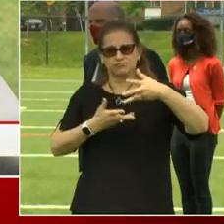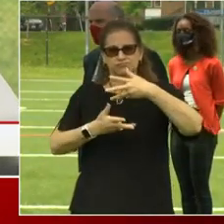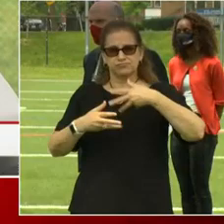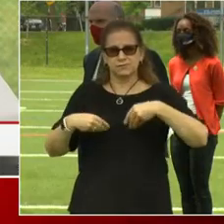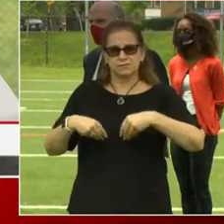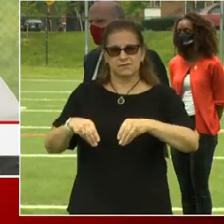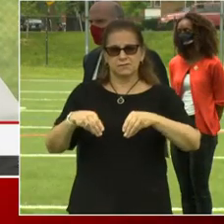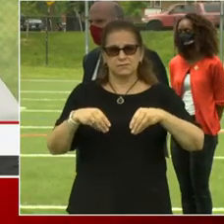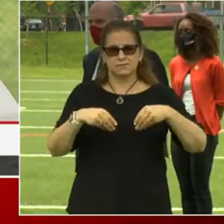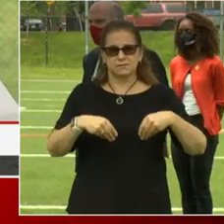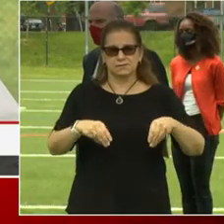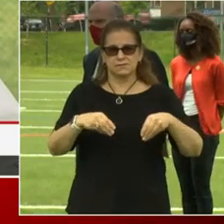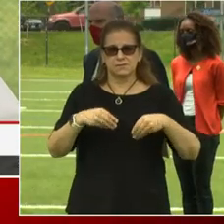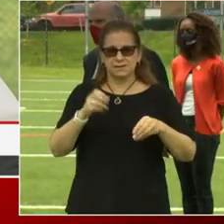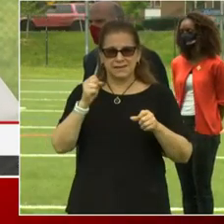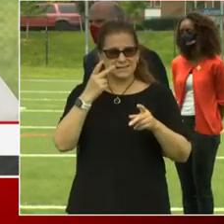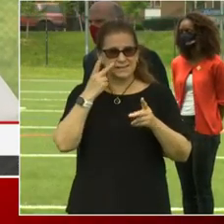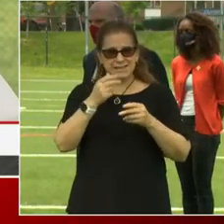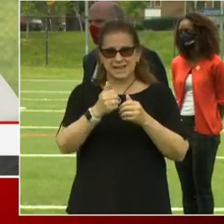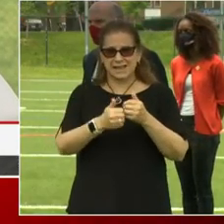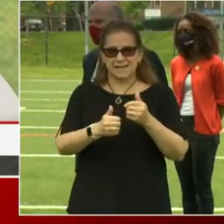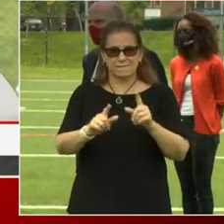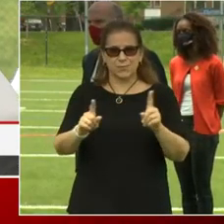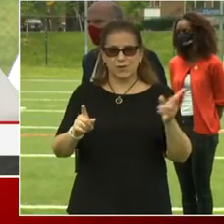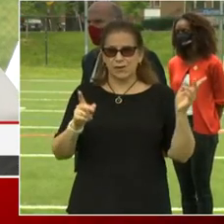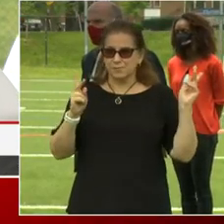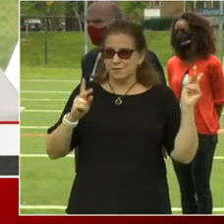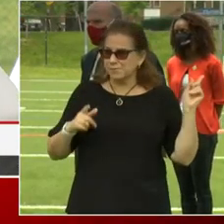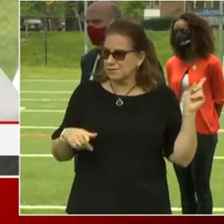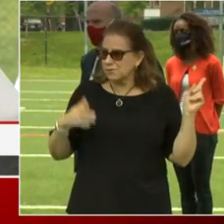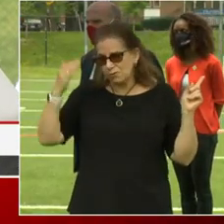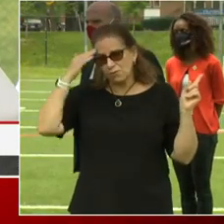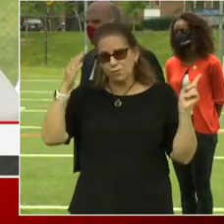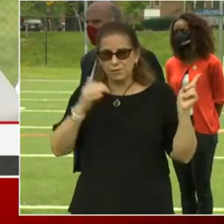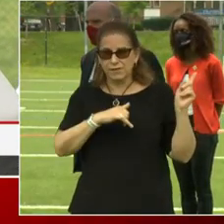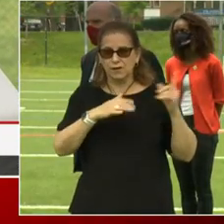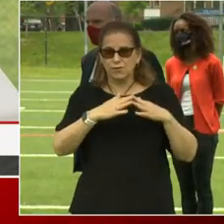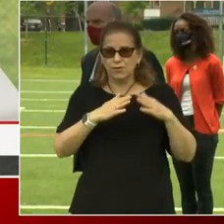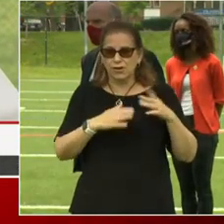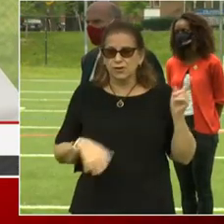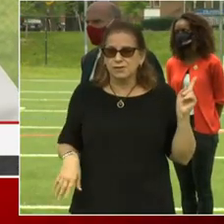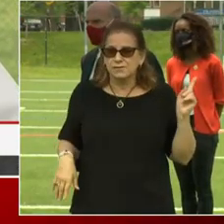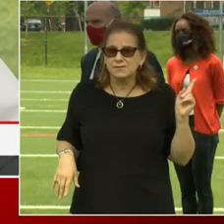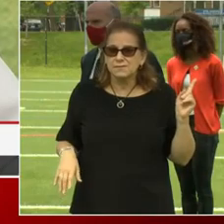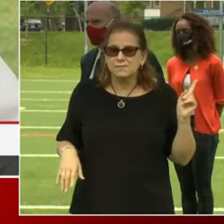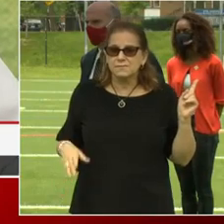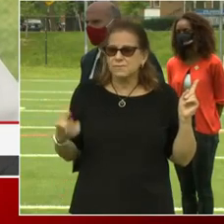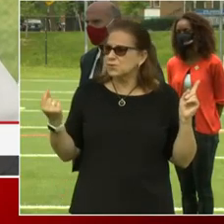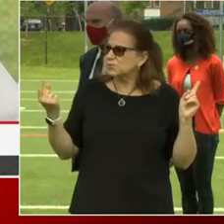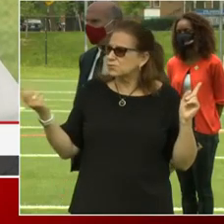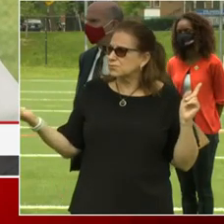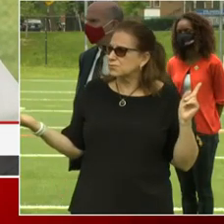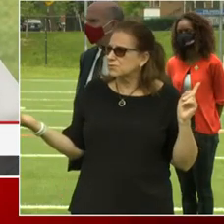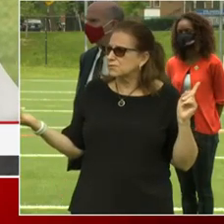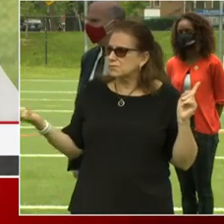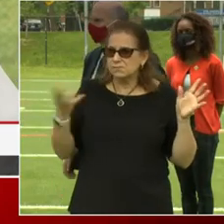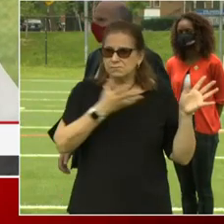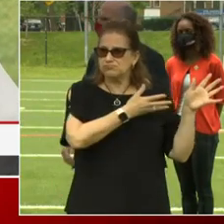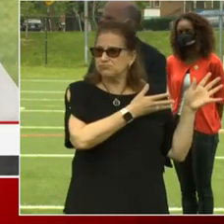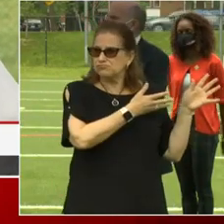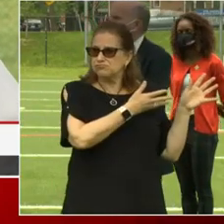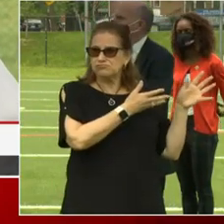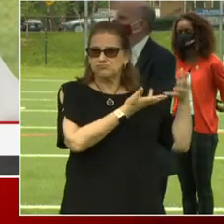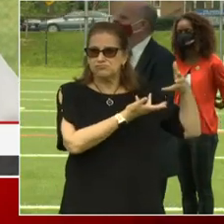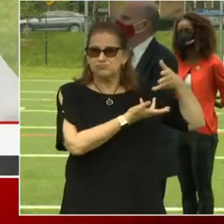commander. Does it exist? Does it exist? And if it exists, what are you going to do about it? Yeah, today? Thank